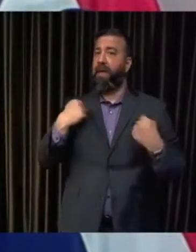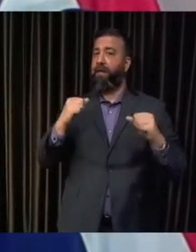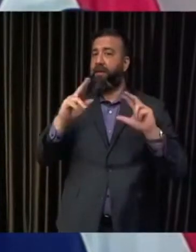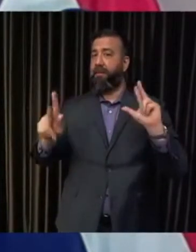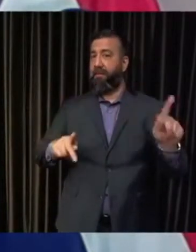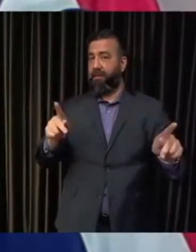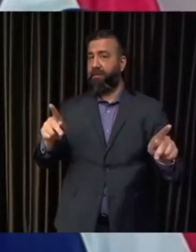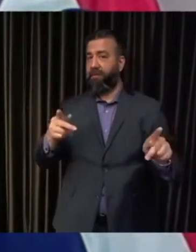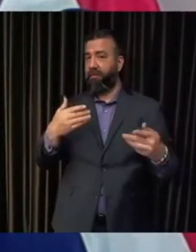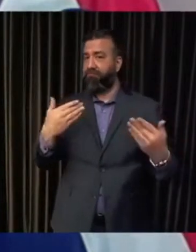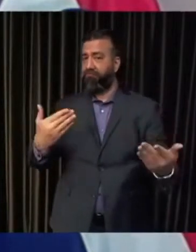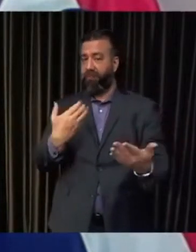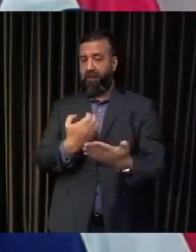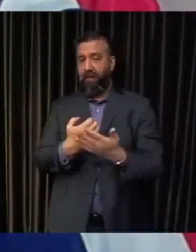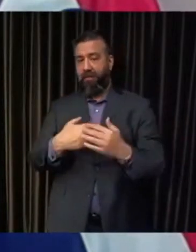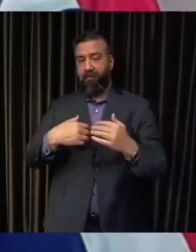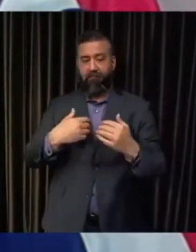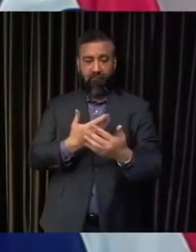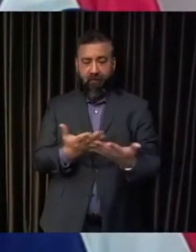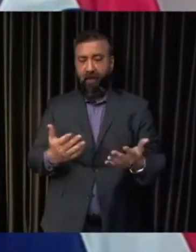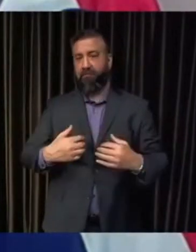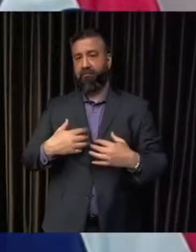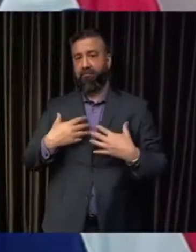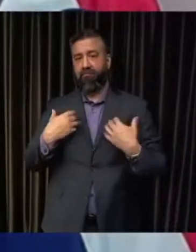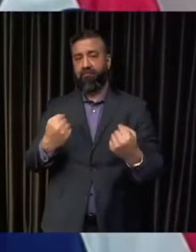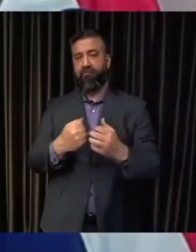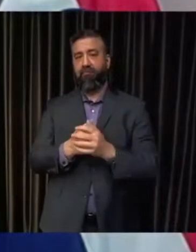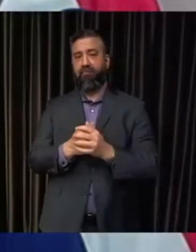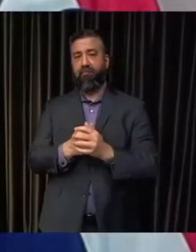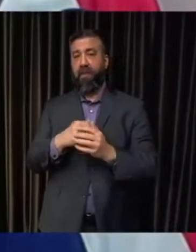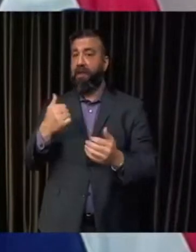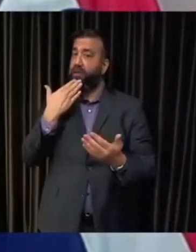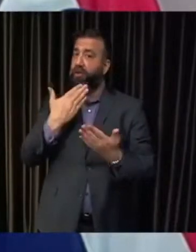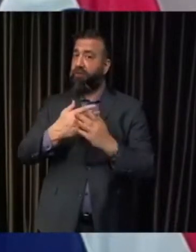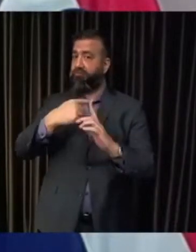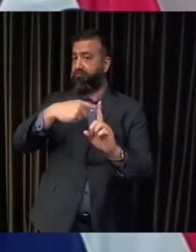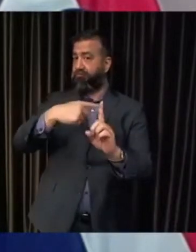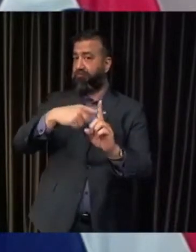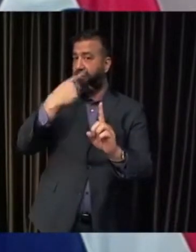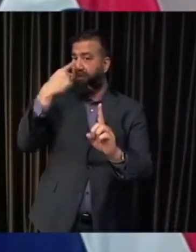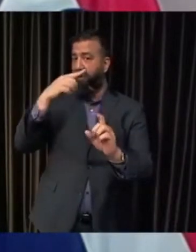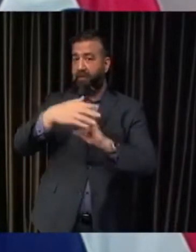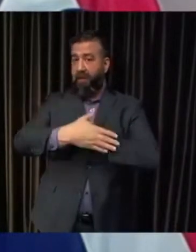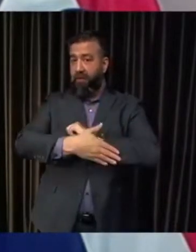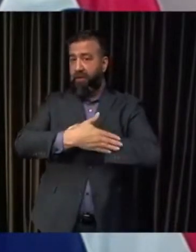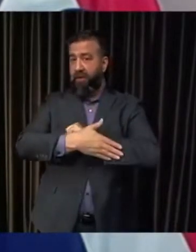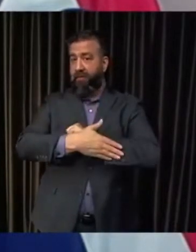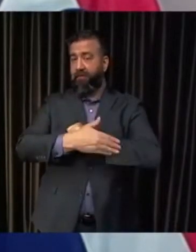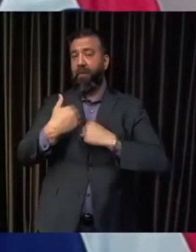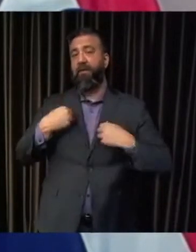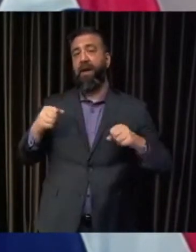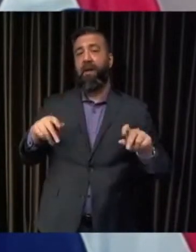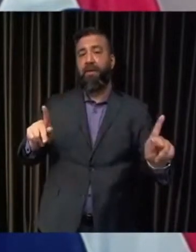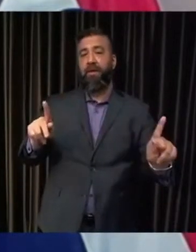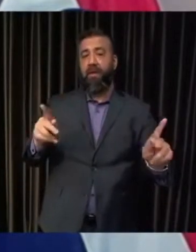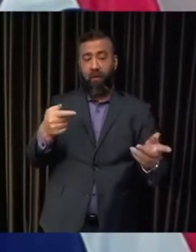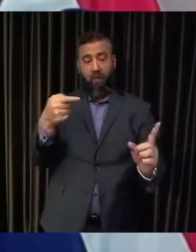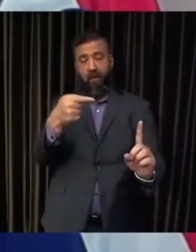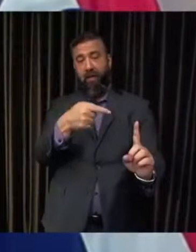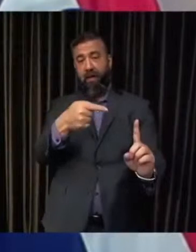healthy recovery. This is a promising time for the country, and we have an opportunity before us with these funds to craft a